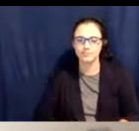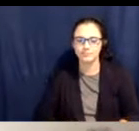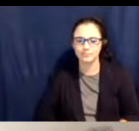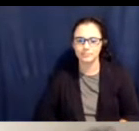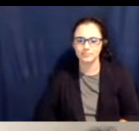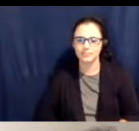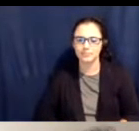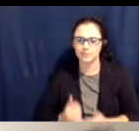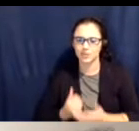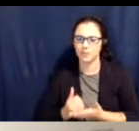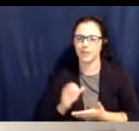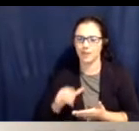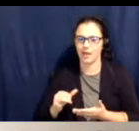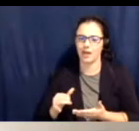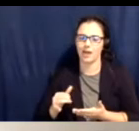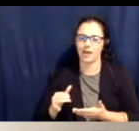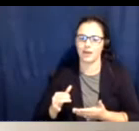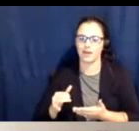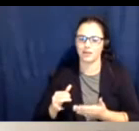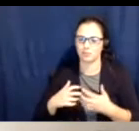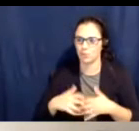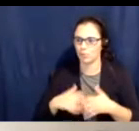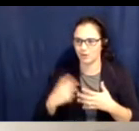motorized something forward.